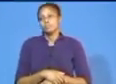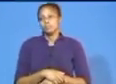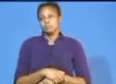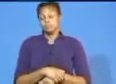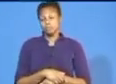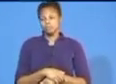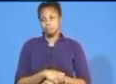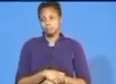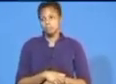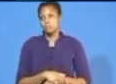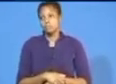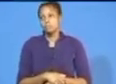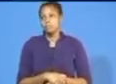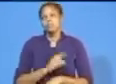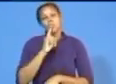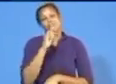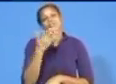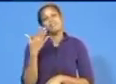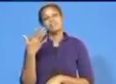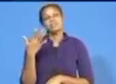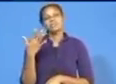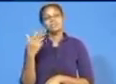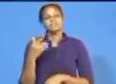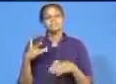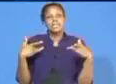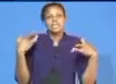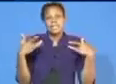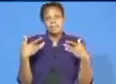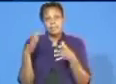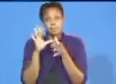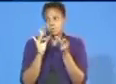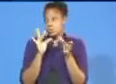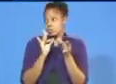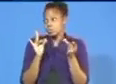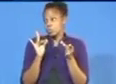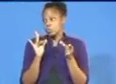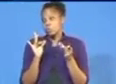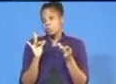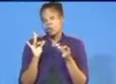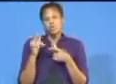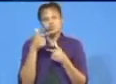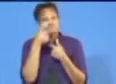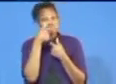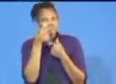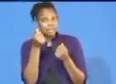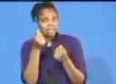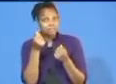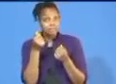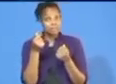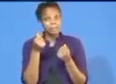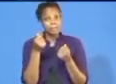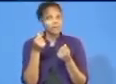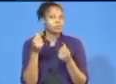One of the things that fascinates me about the story of Naaman is a statement from